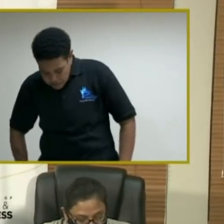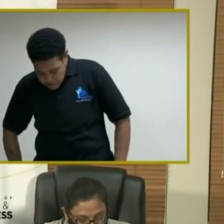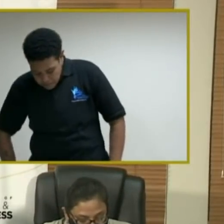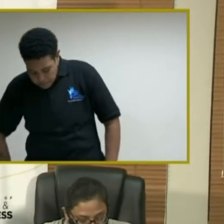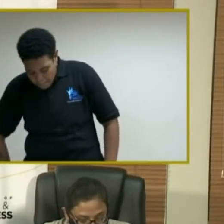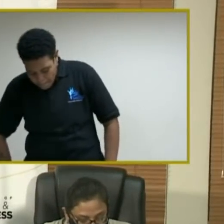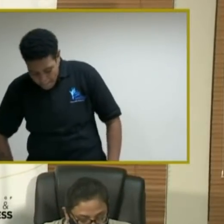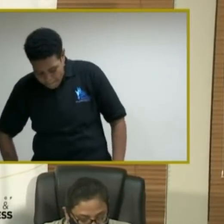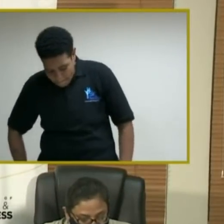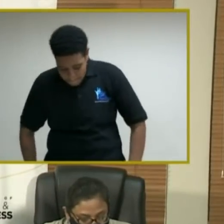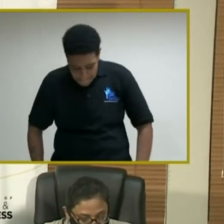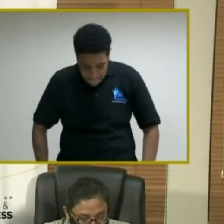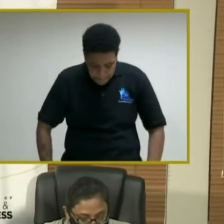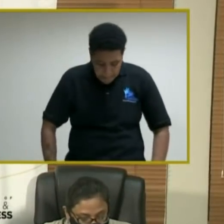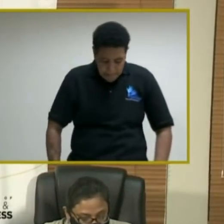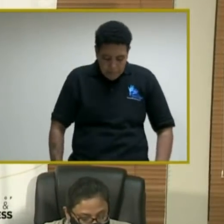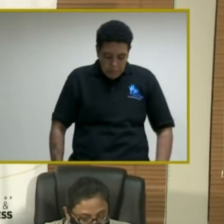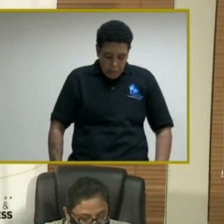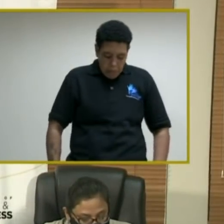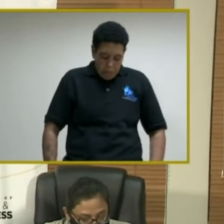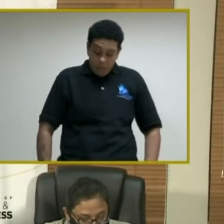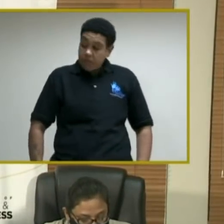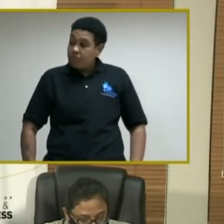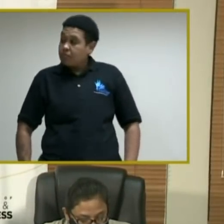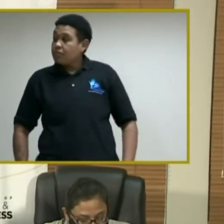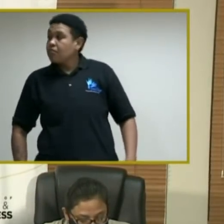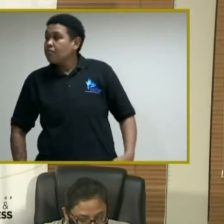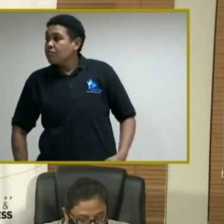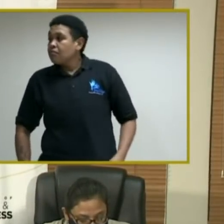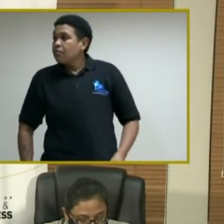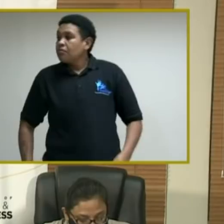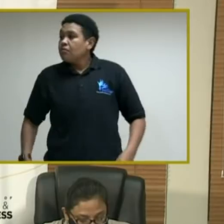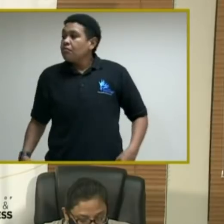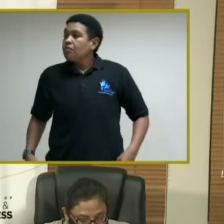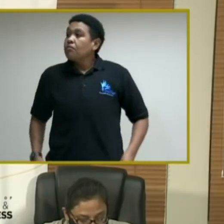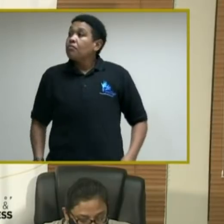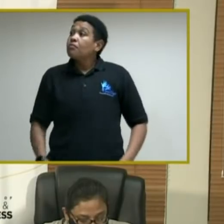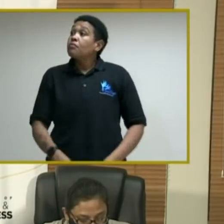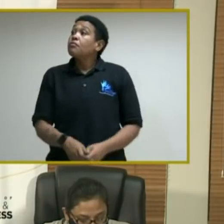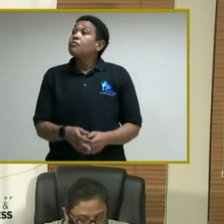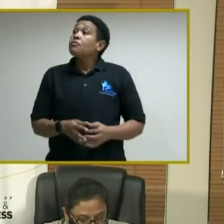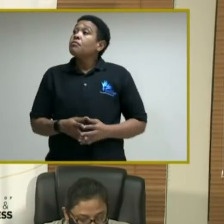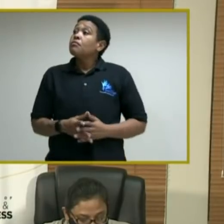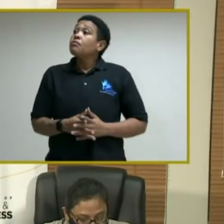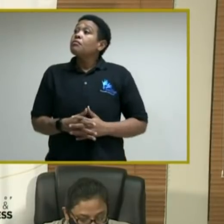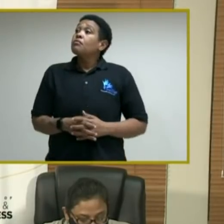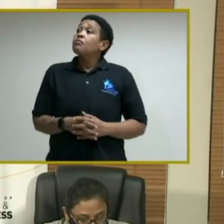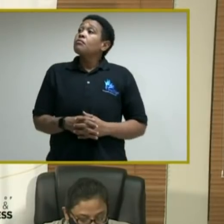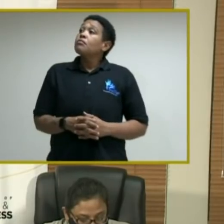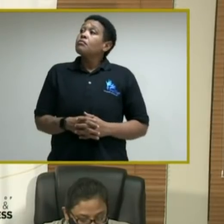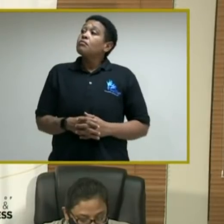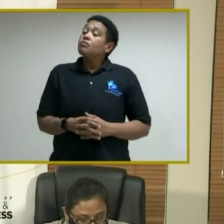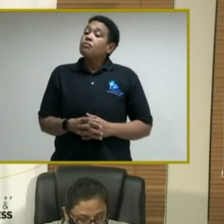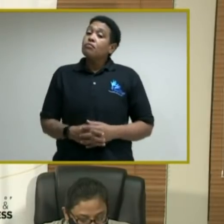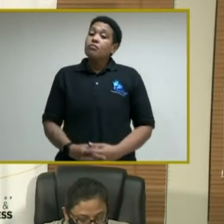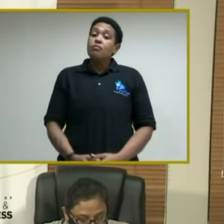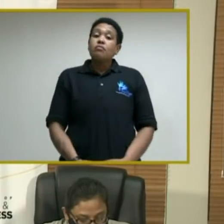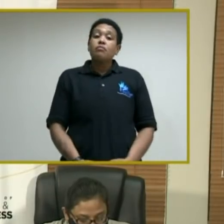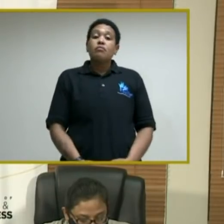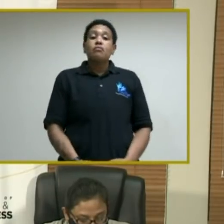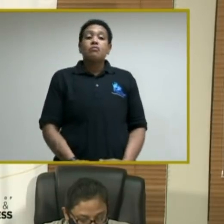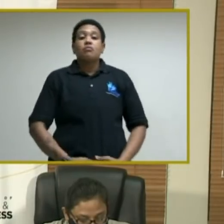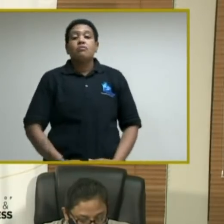Yes, good evening, Dr. Tufton, and to the members of your team. I want to put this question to Dr.